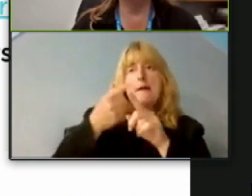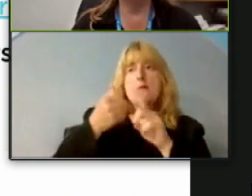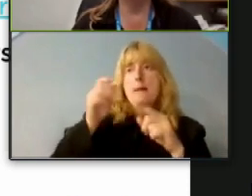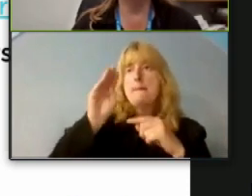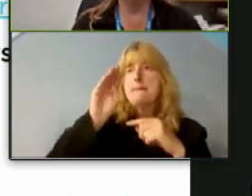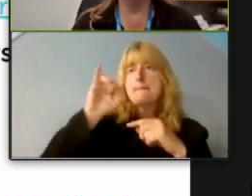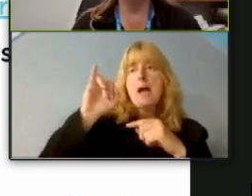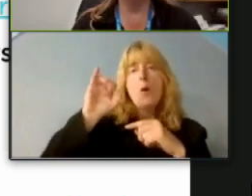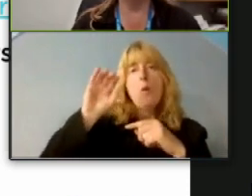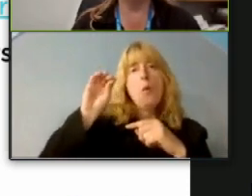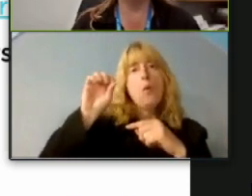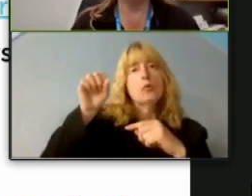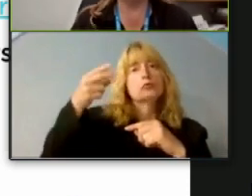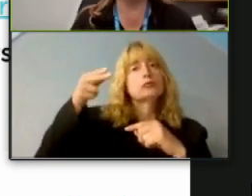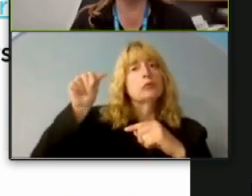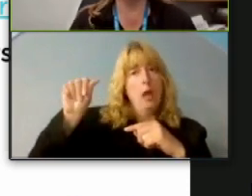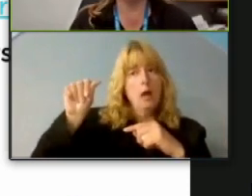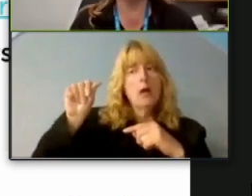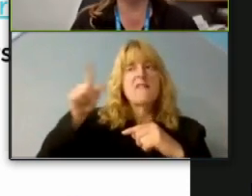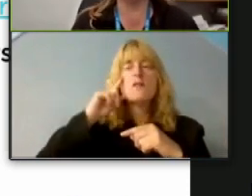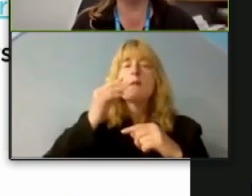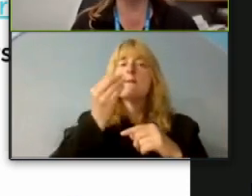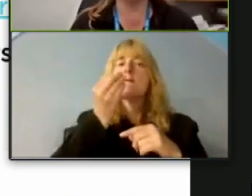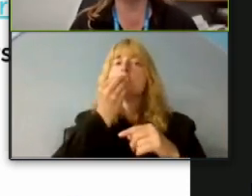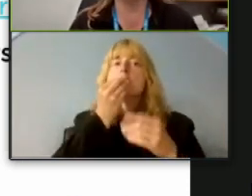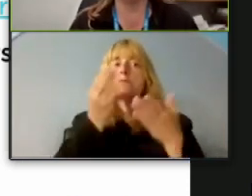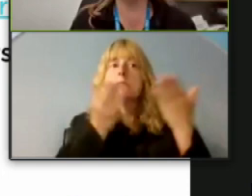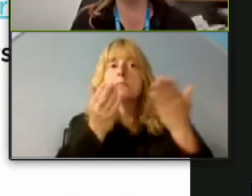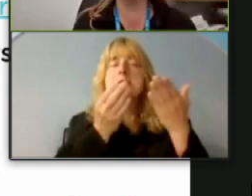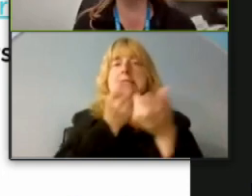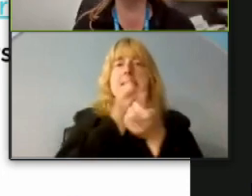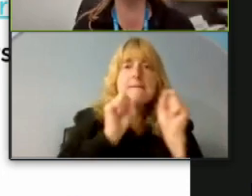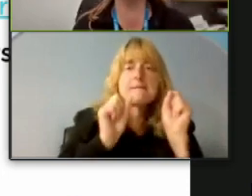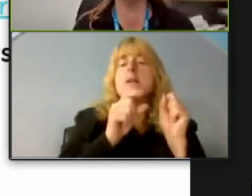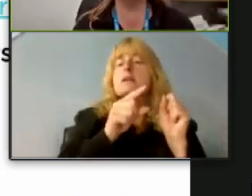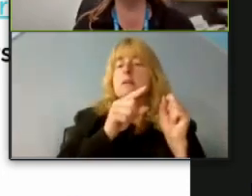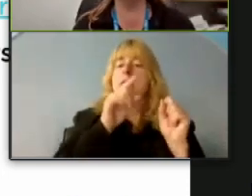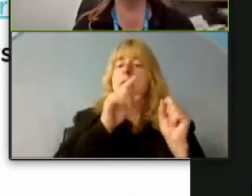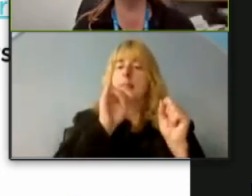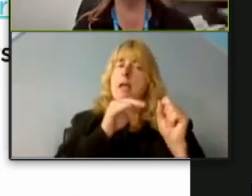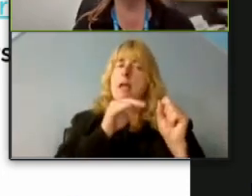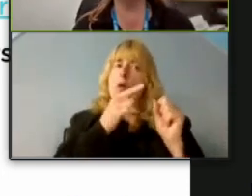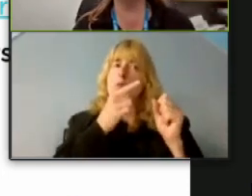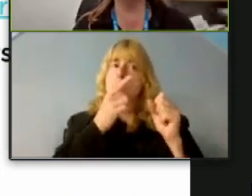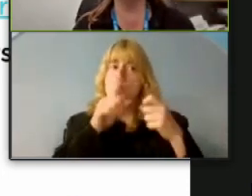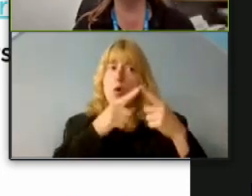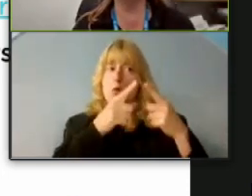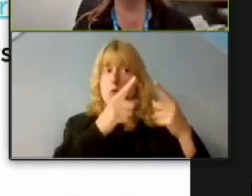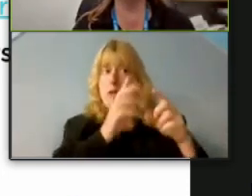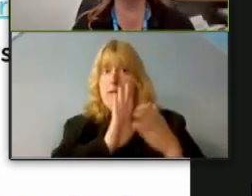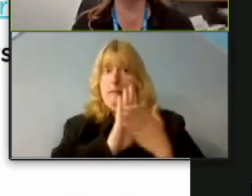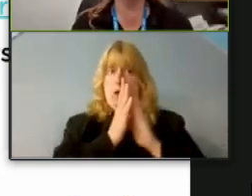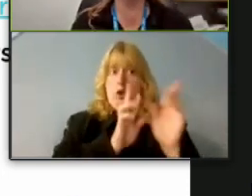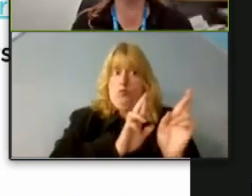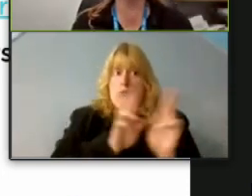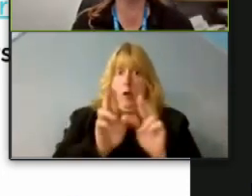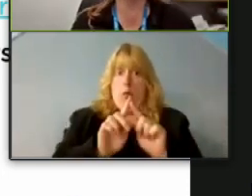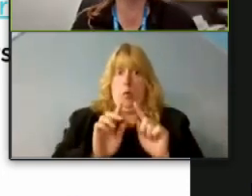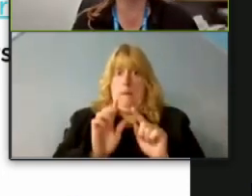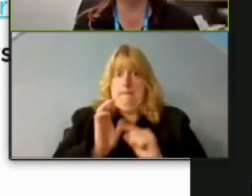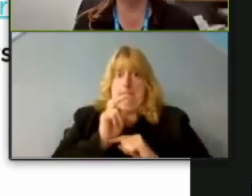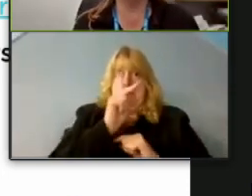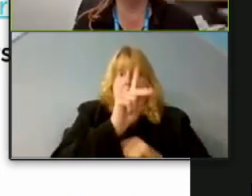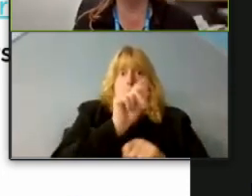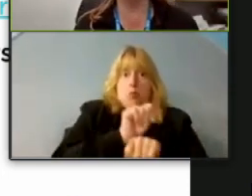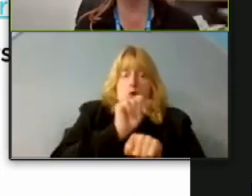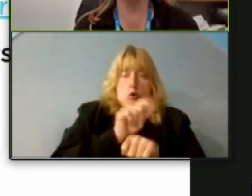and safety. You may want, as a consumer, to check out the information. So when you're preparing to go to some of these facilities, you're aware